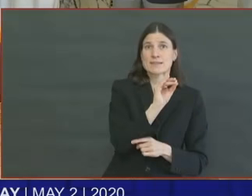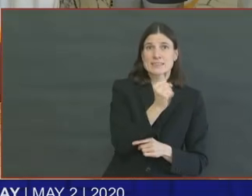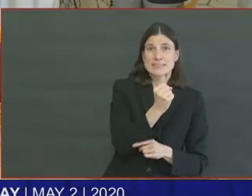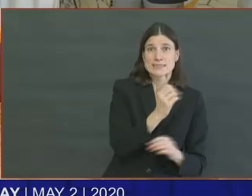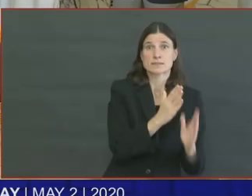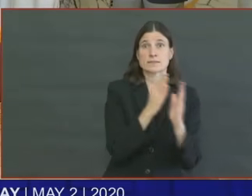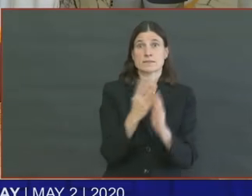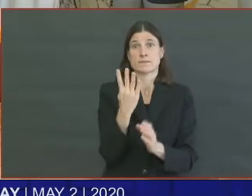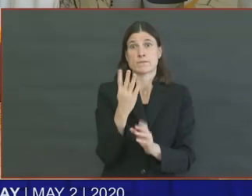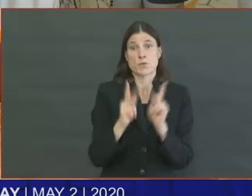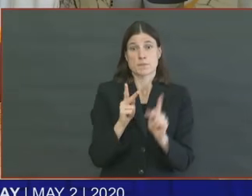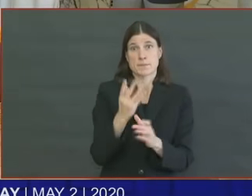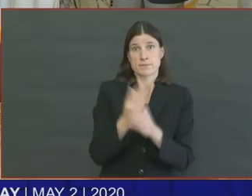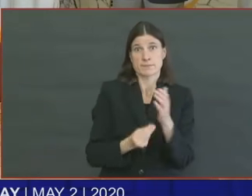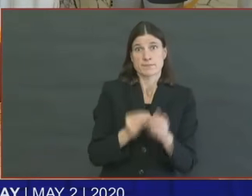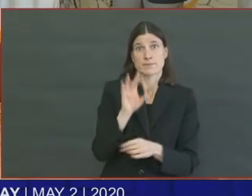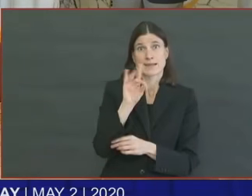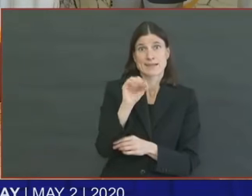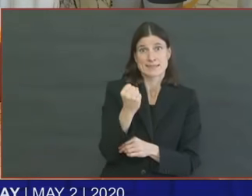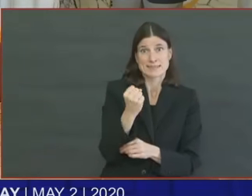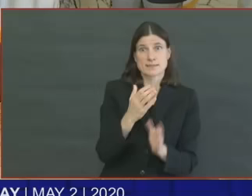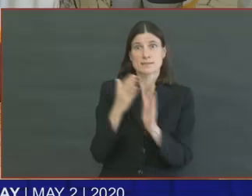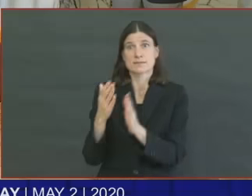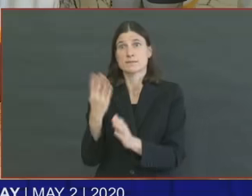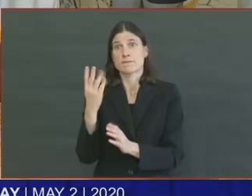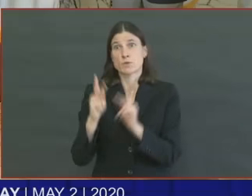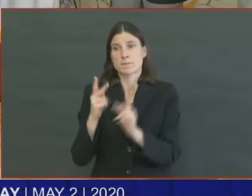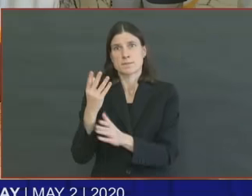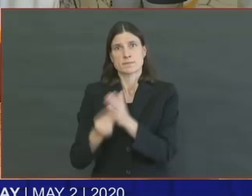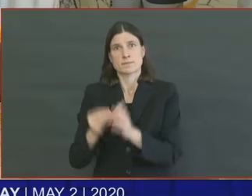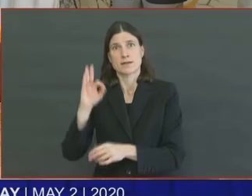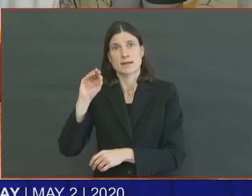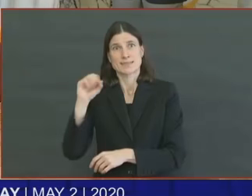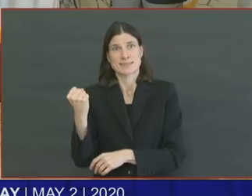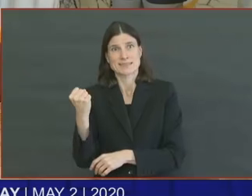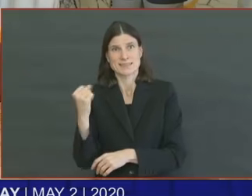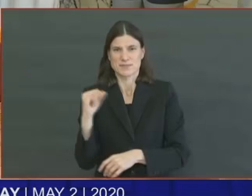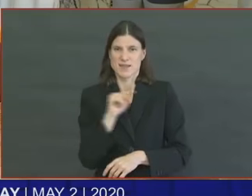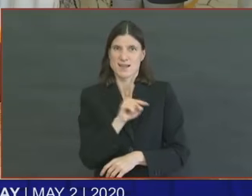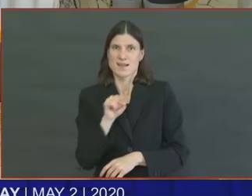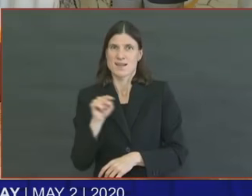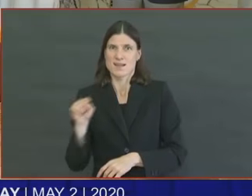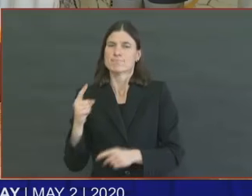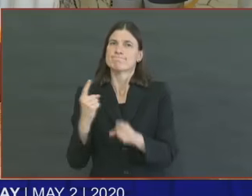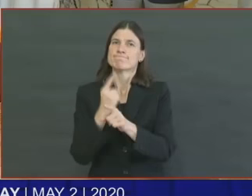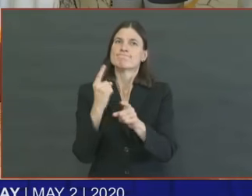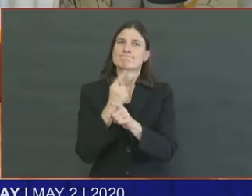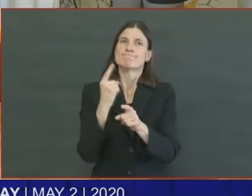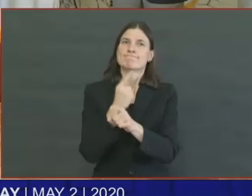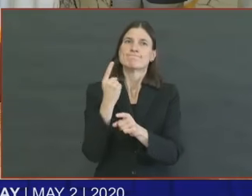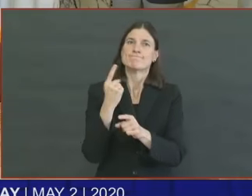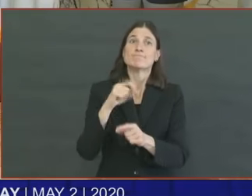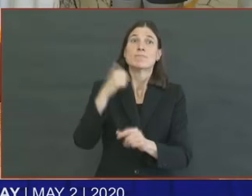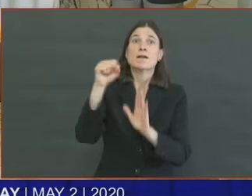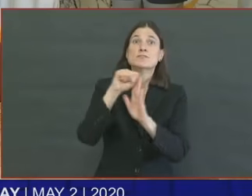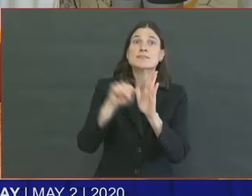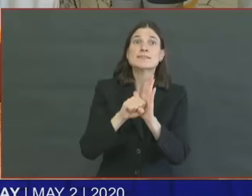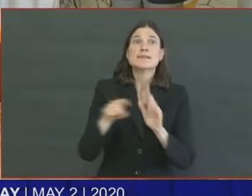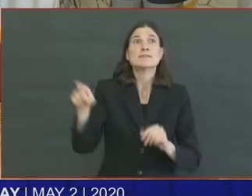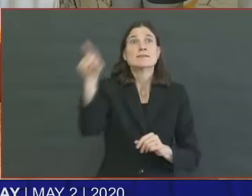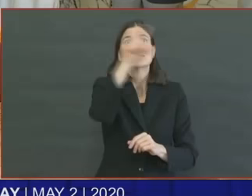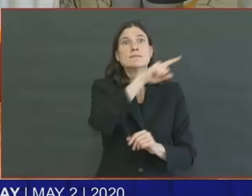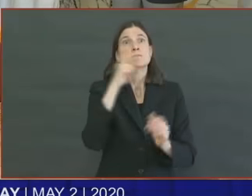such a robust and long-living population that we have in Rhode Island. And this is